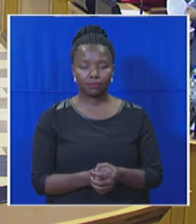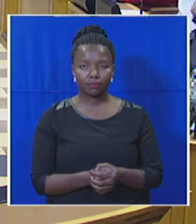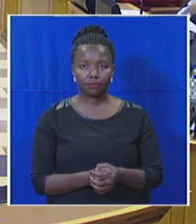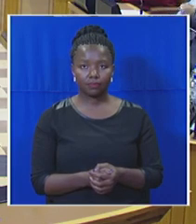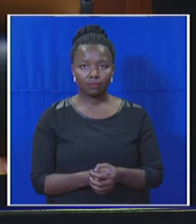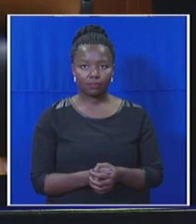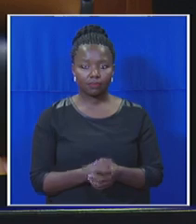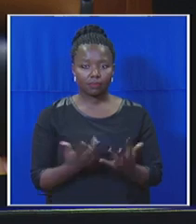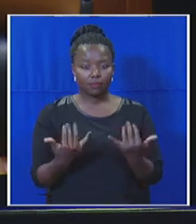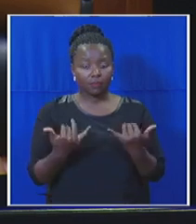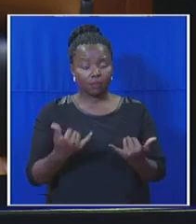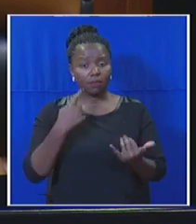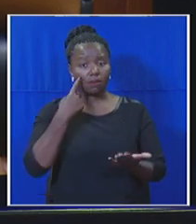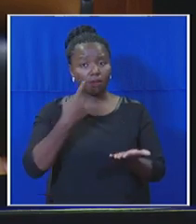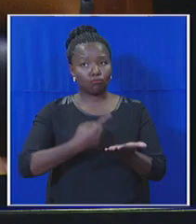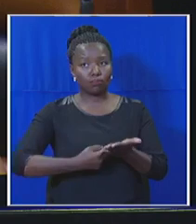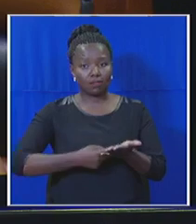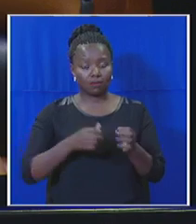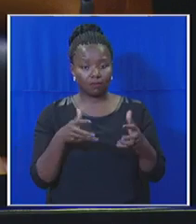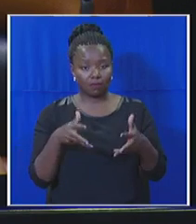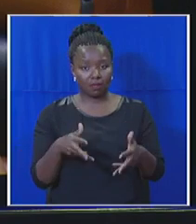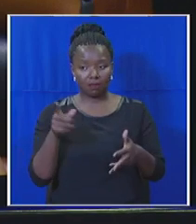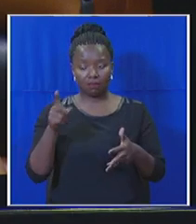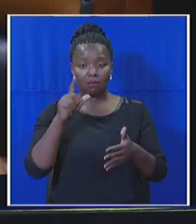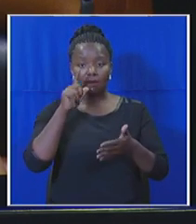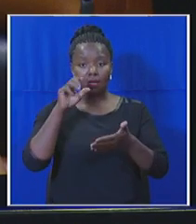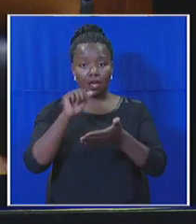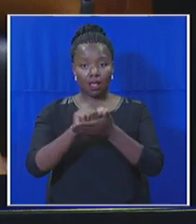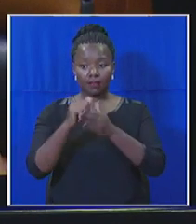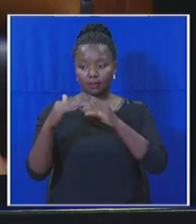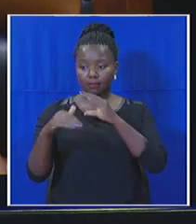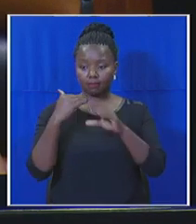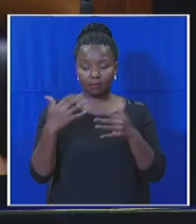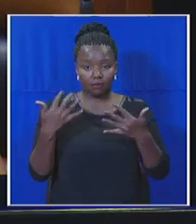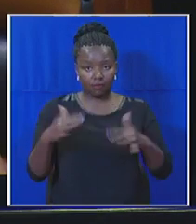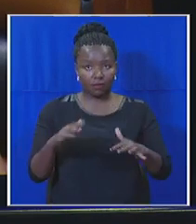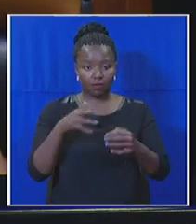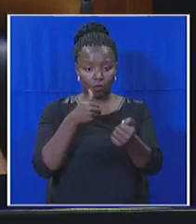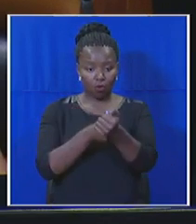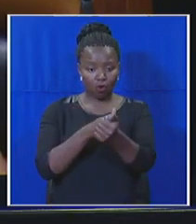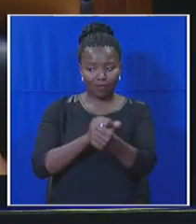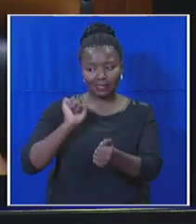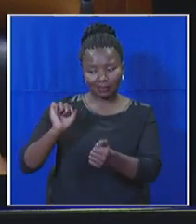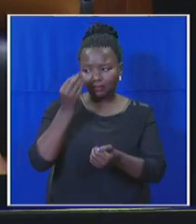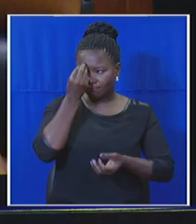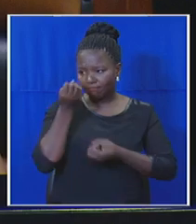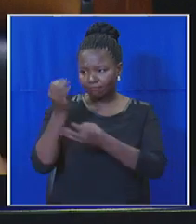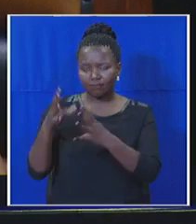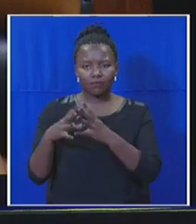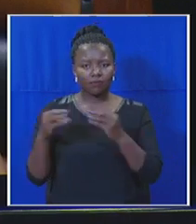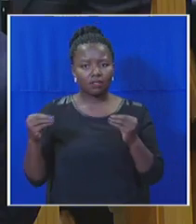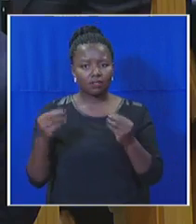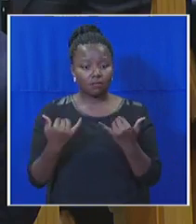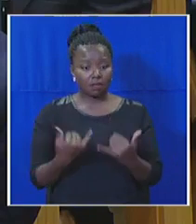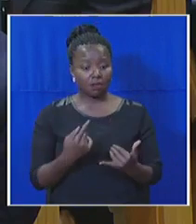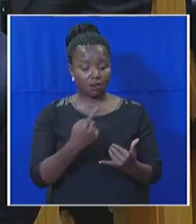I believe a response to the letter was sent to your offices, but the table